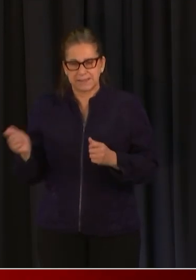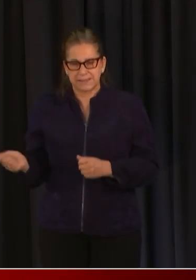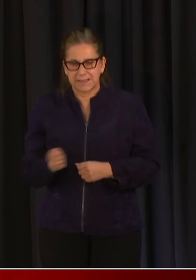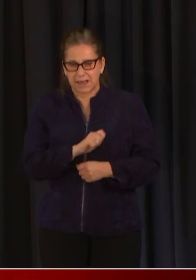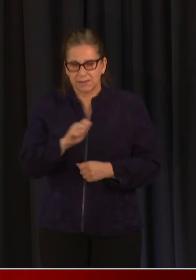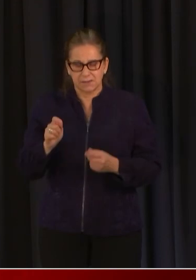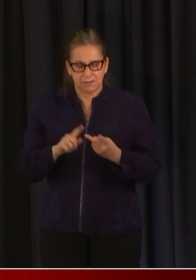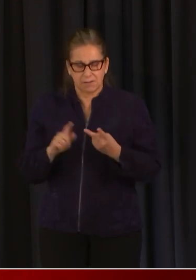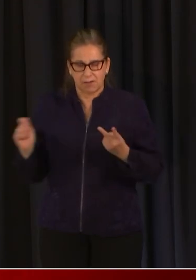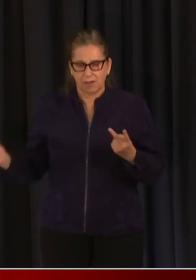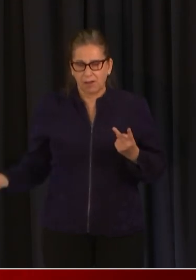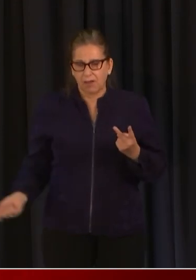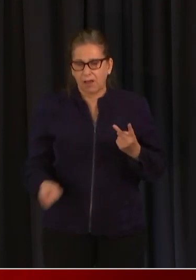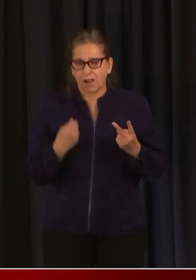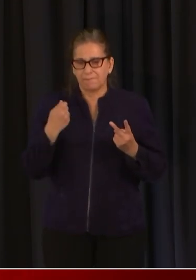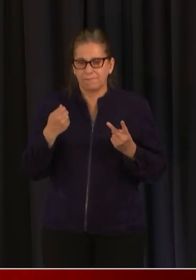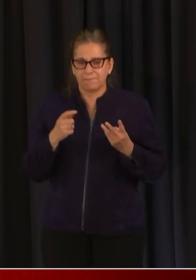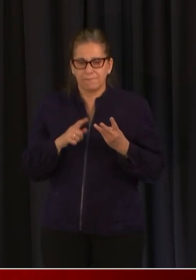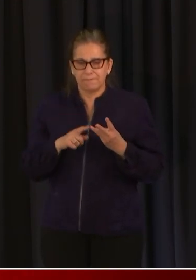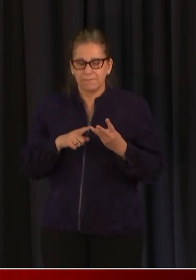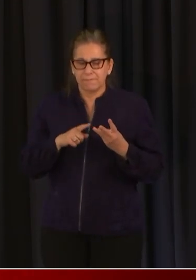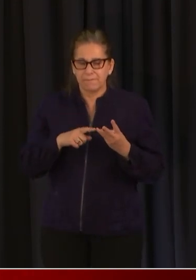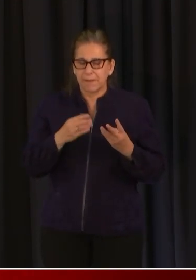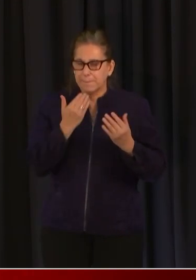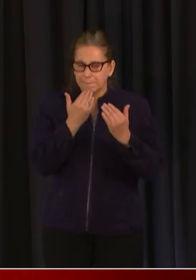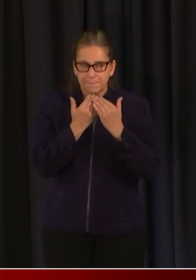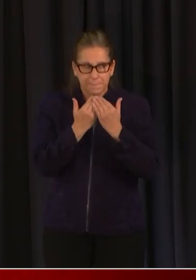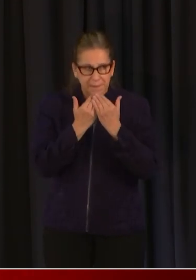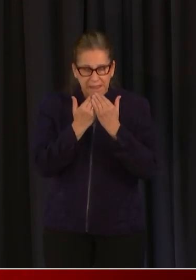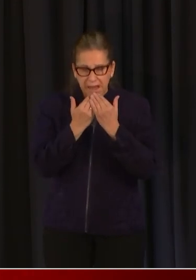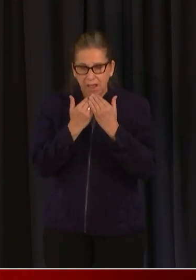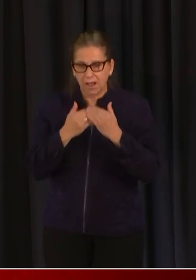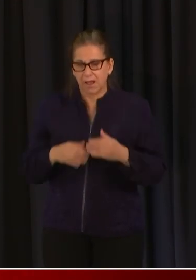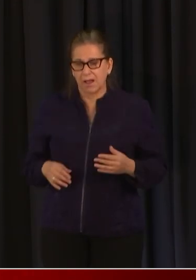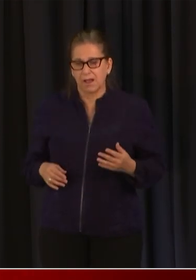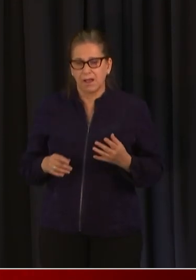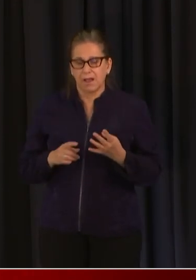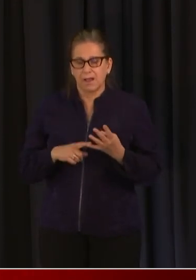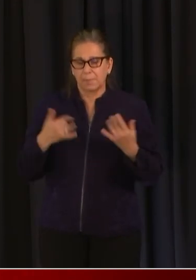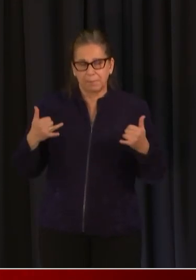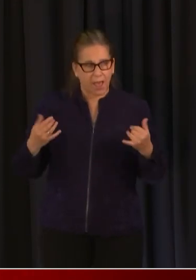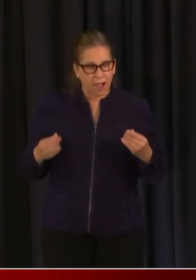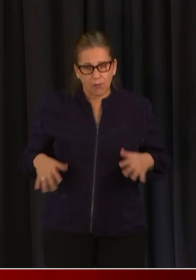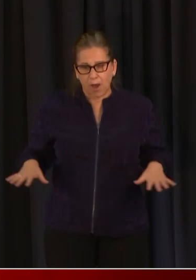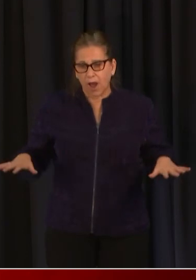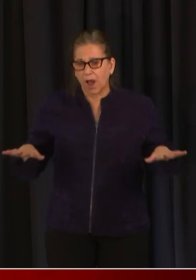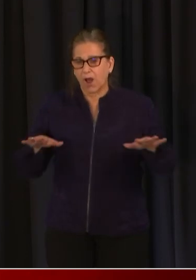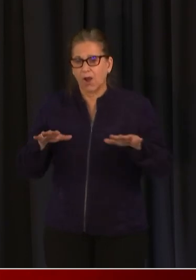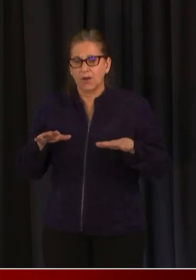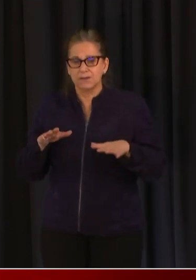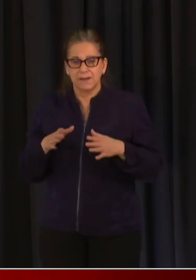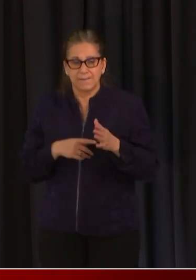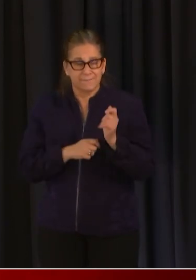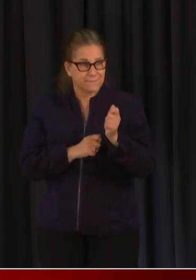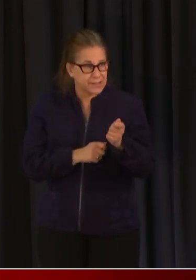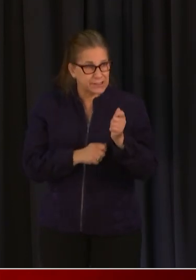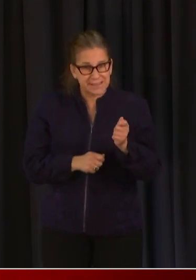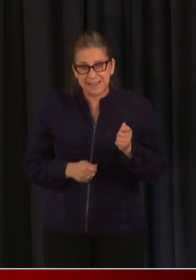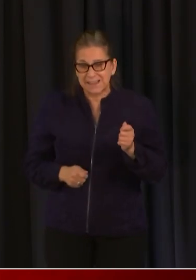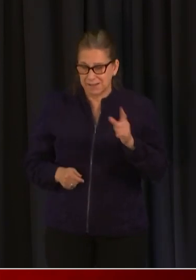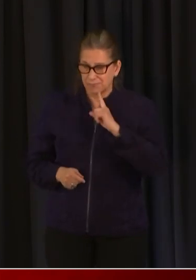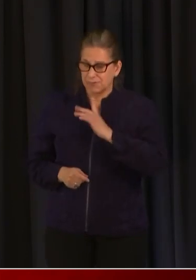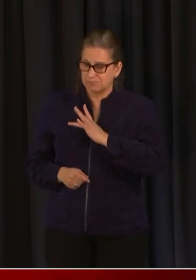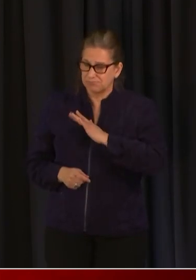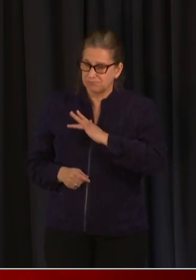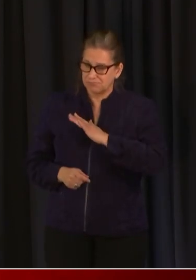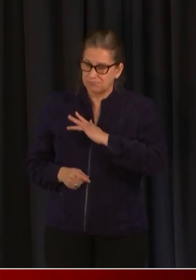court, there's picnic area, there's playground, and there's fishing.